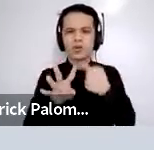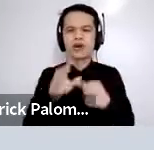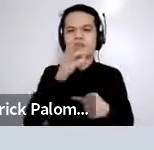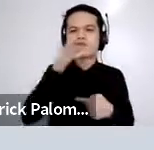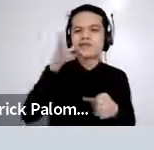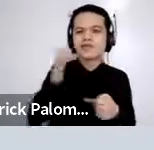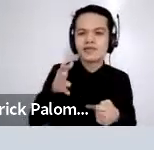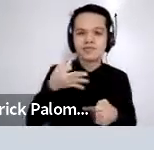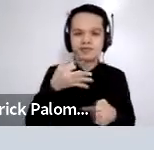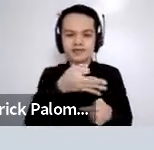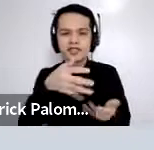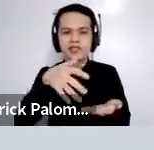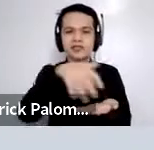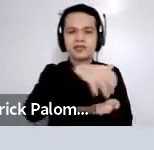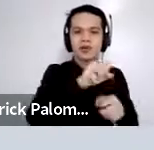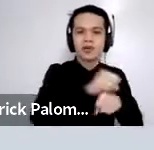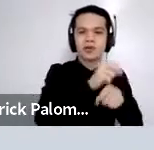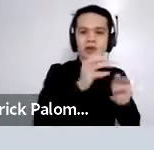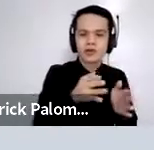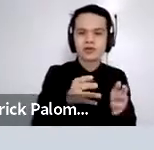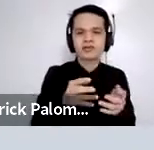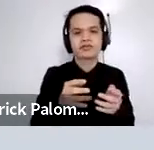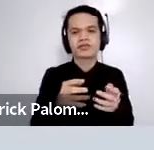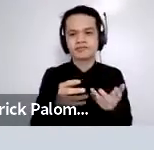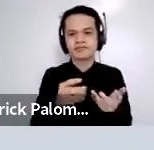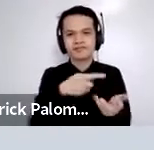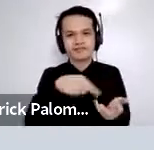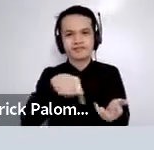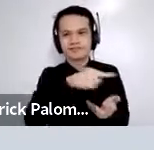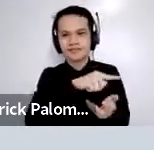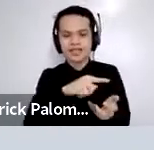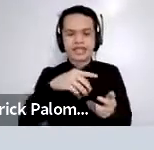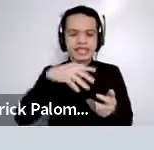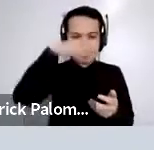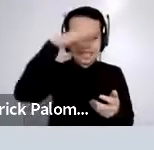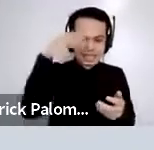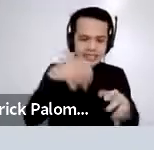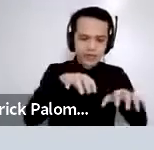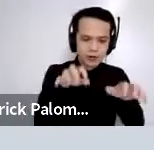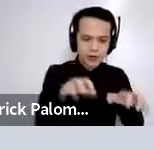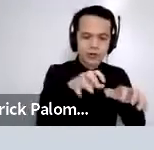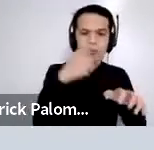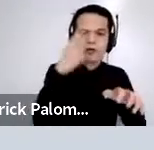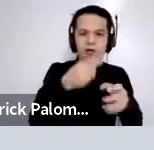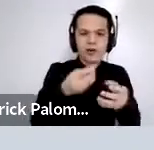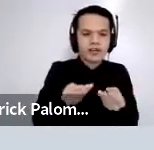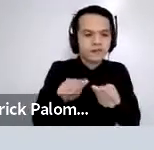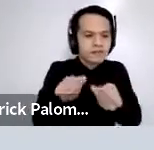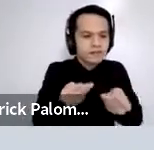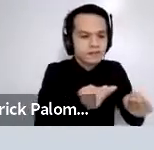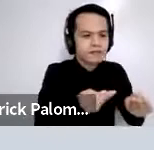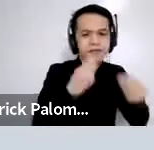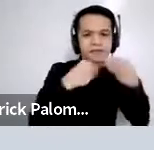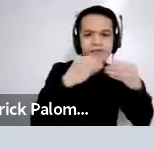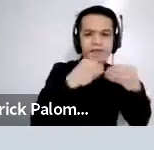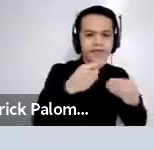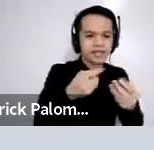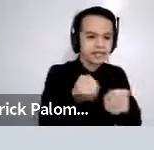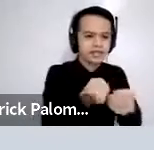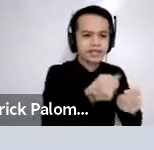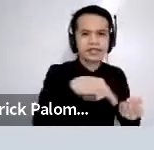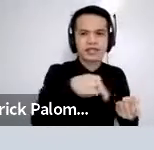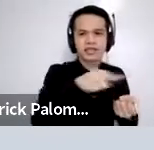workers who tirelessly work to feed and nourish everyone, despite of the challenges.